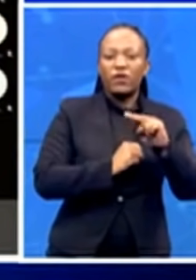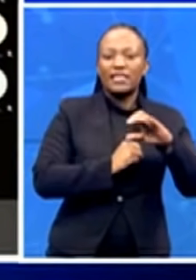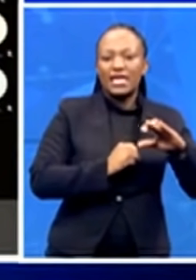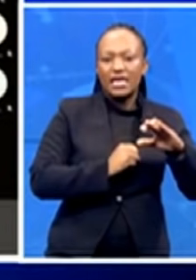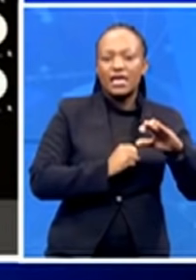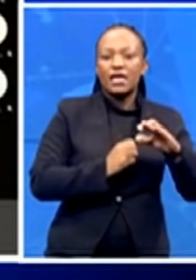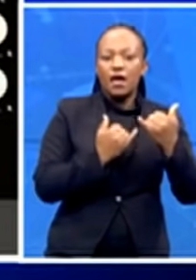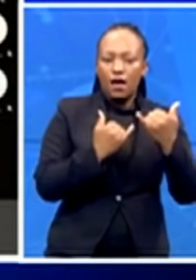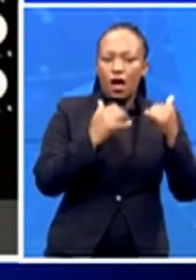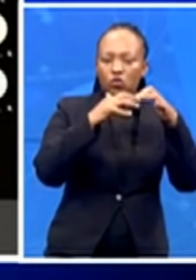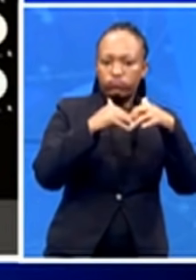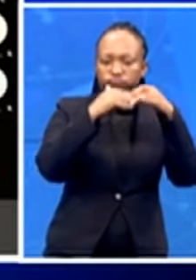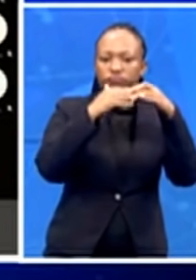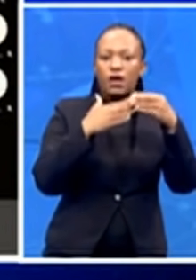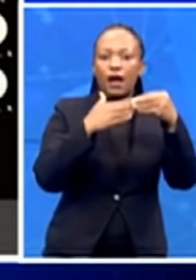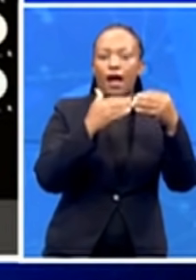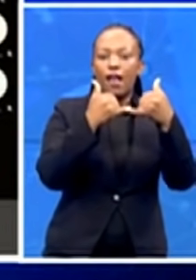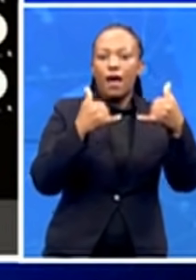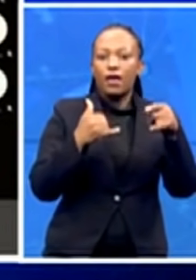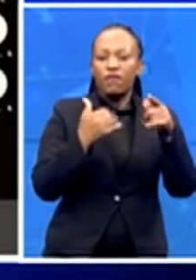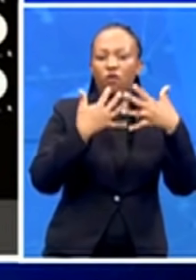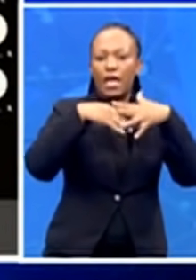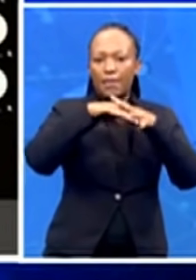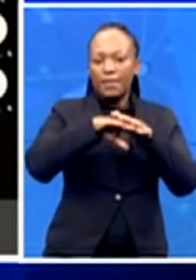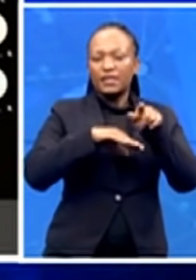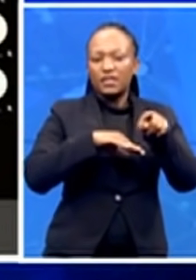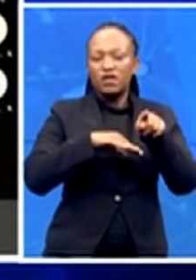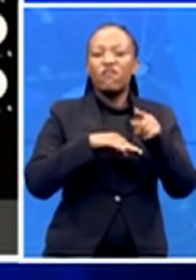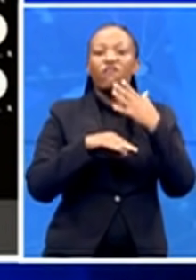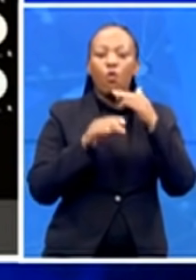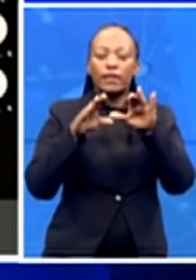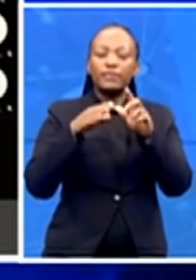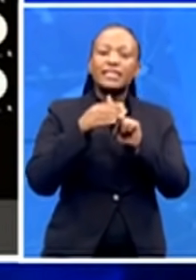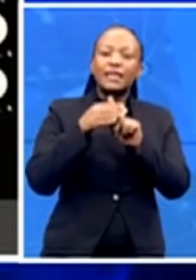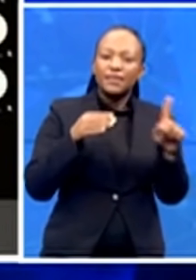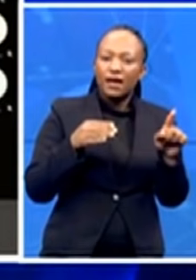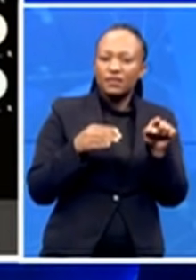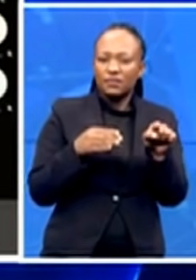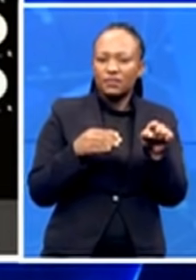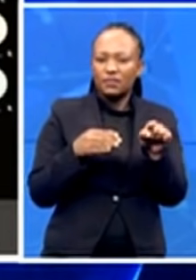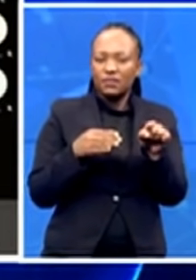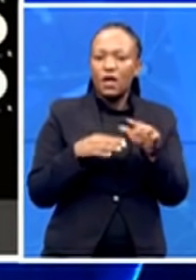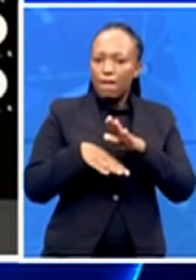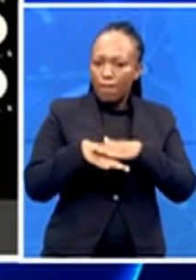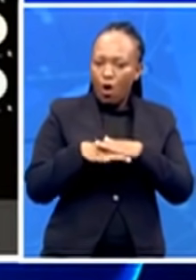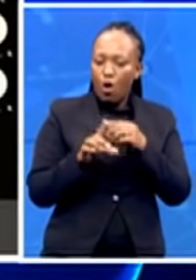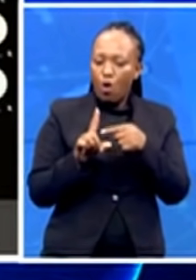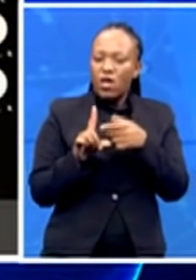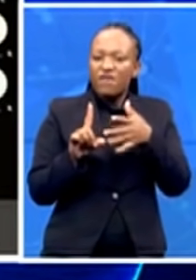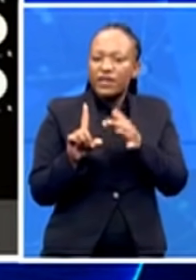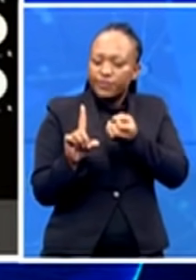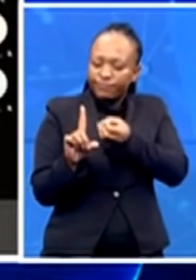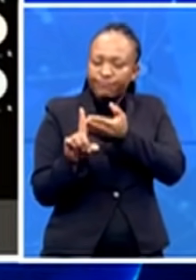the implementation of the step-aside principle. Furthermore, he was afforded ample opportunity at various levels of the